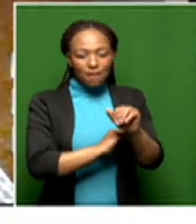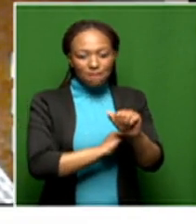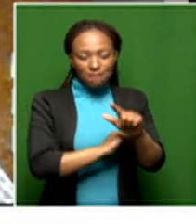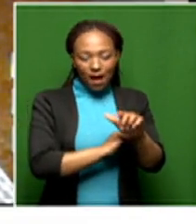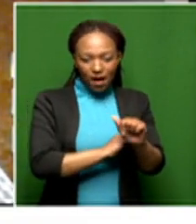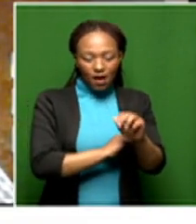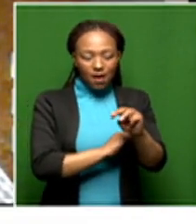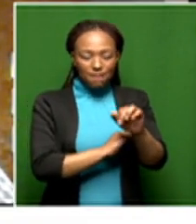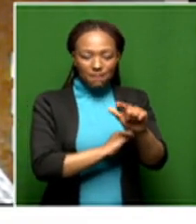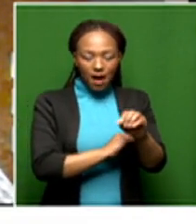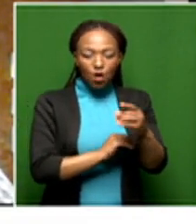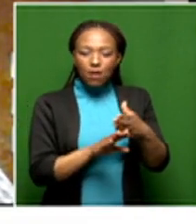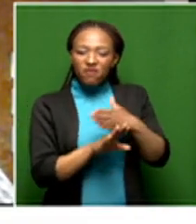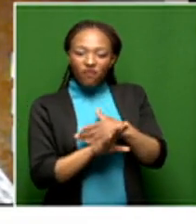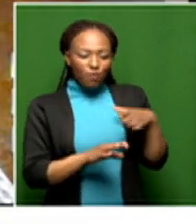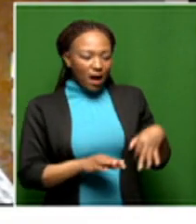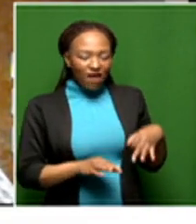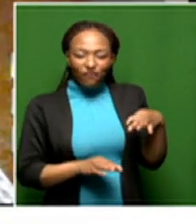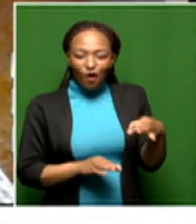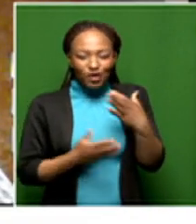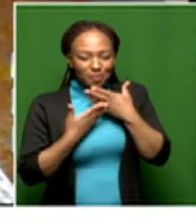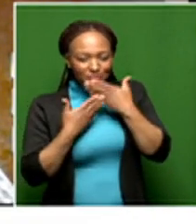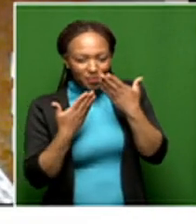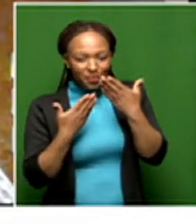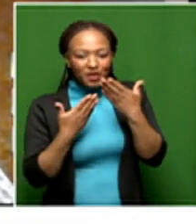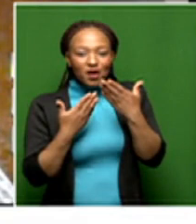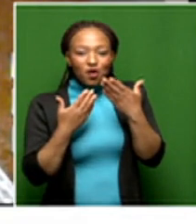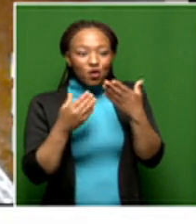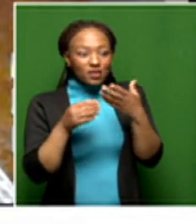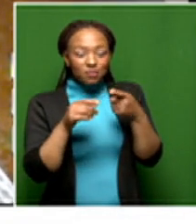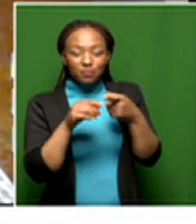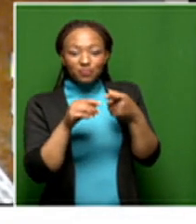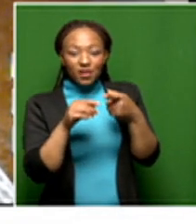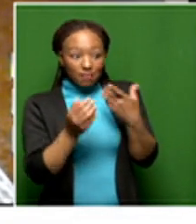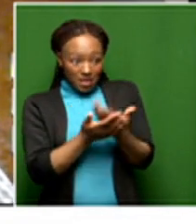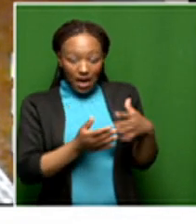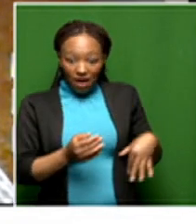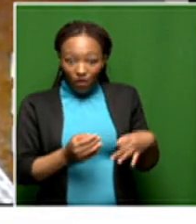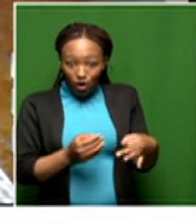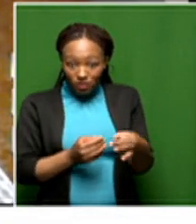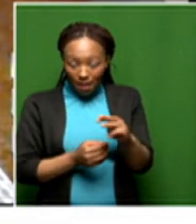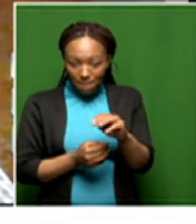cannot afford ever in outside of lockdown. Would I be able to afford it now?